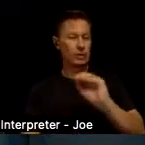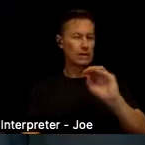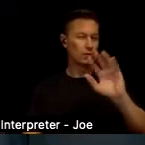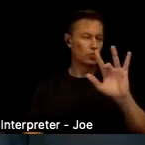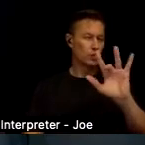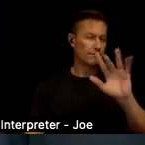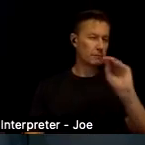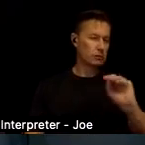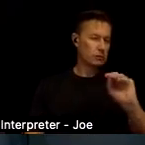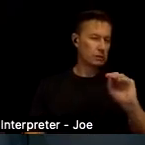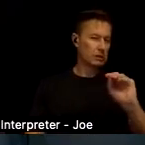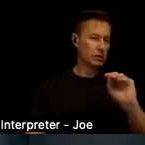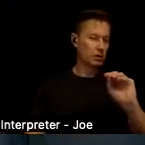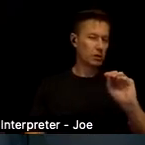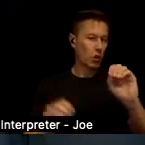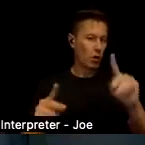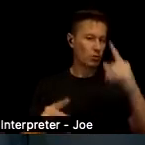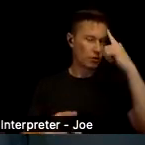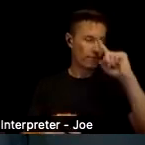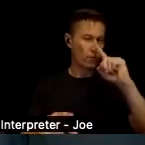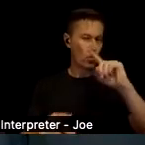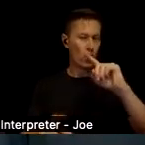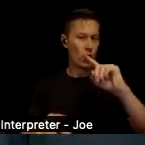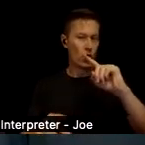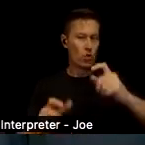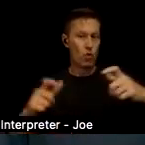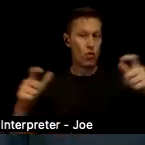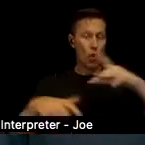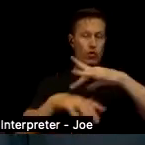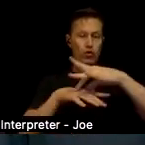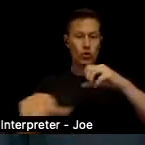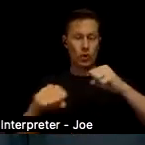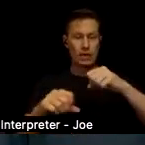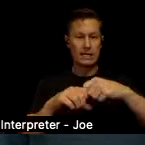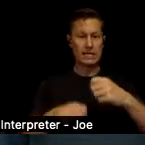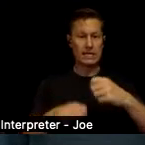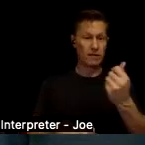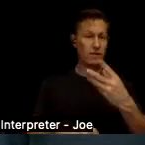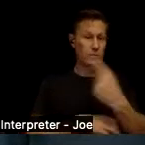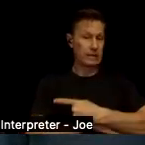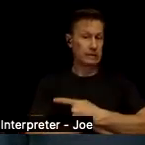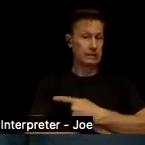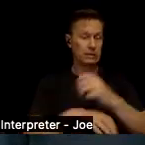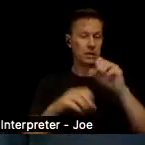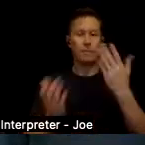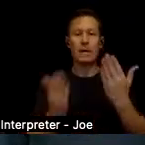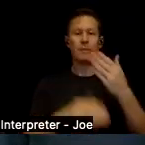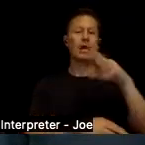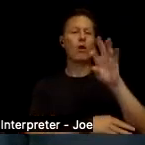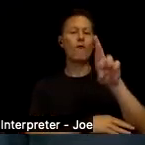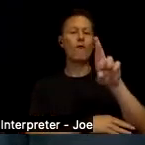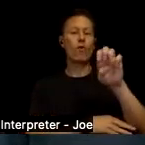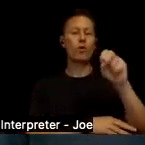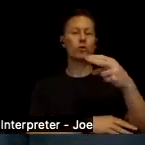earthquake on the San Andreas fault within the next few days. So the concern was that Joshua Tree may have been a foreshock to a major